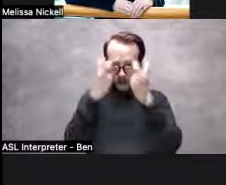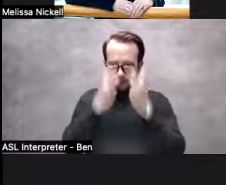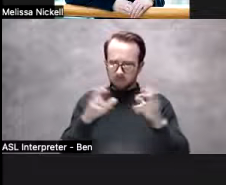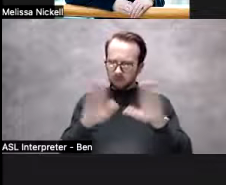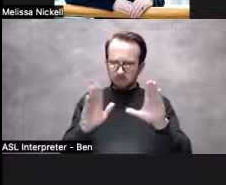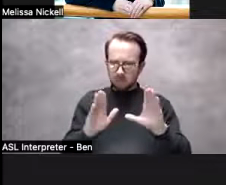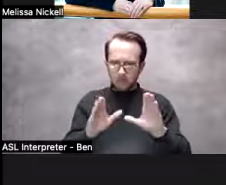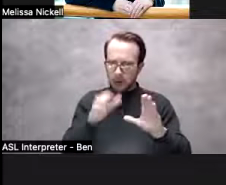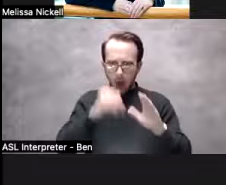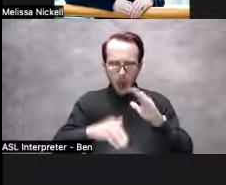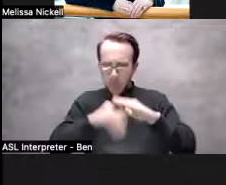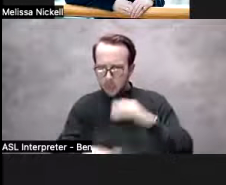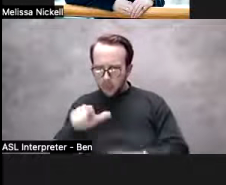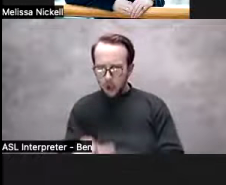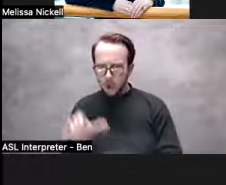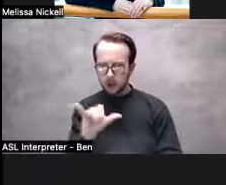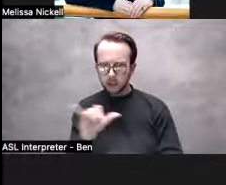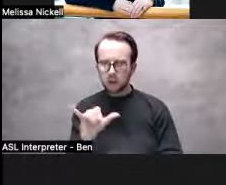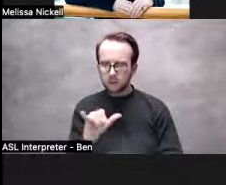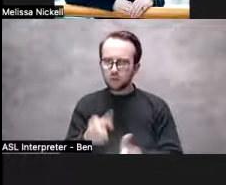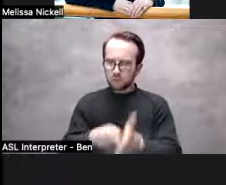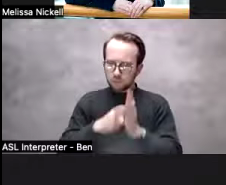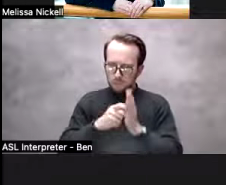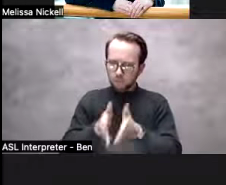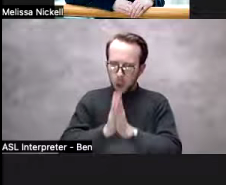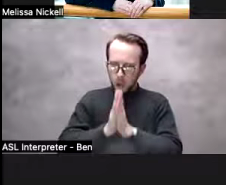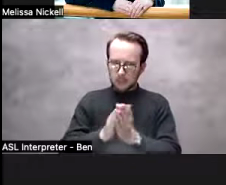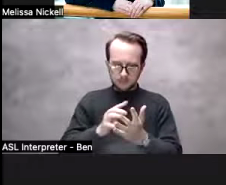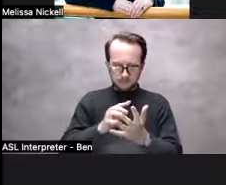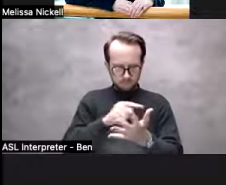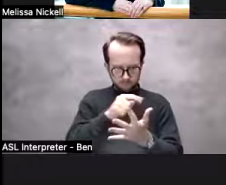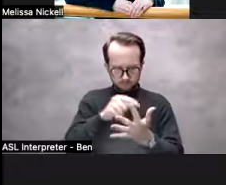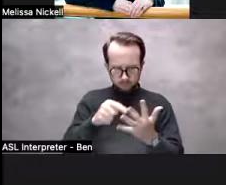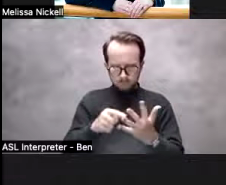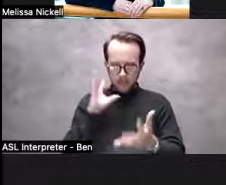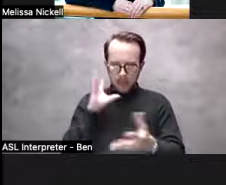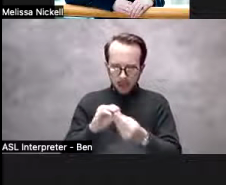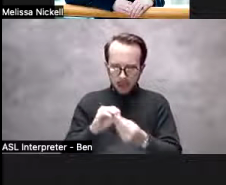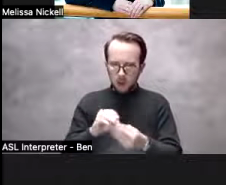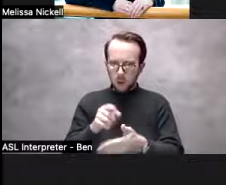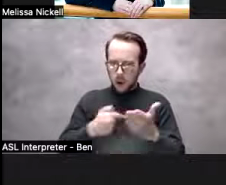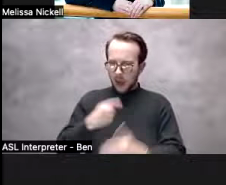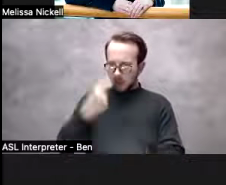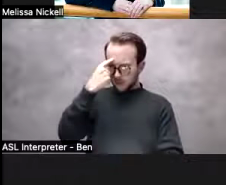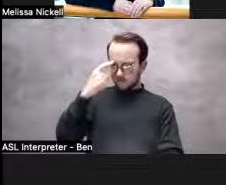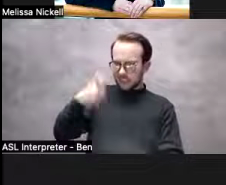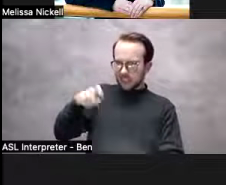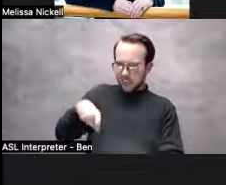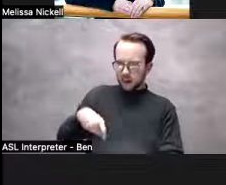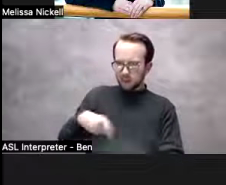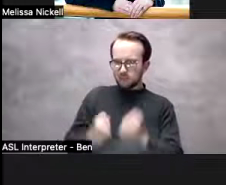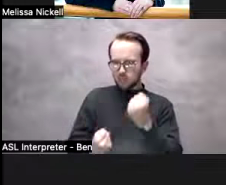the amount of funding that you think is necessary and justify it when you're putting your grant together.